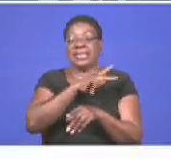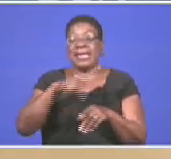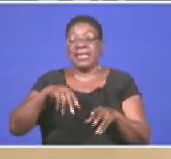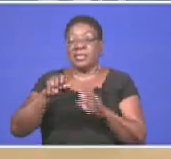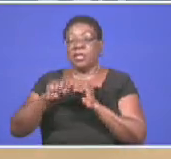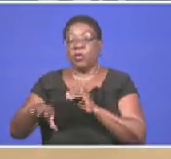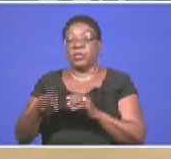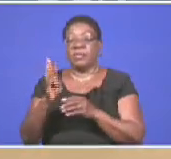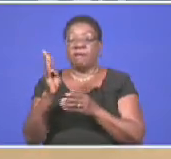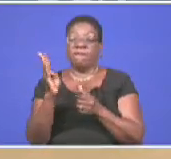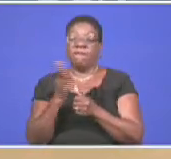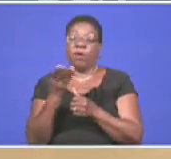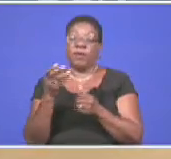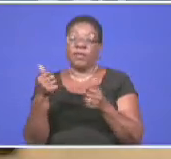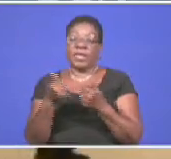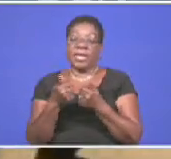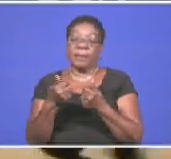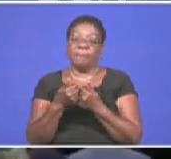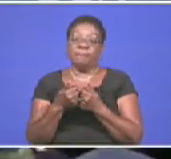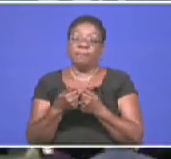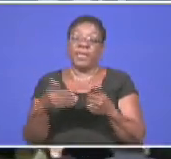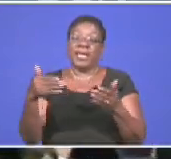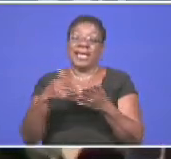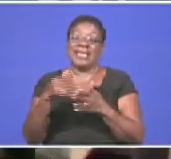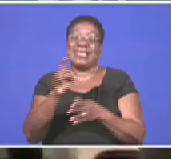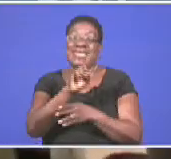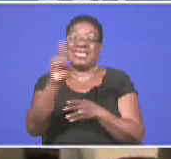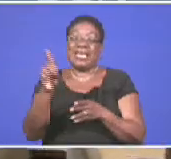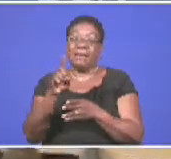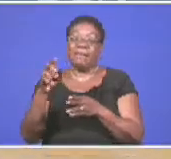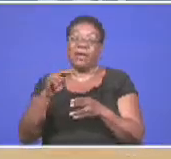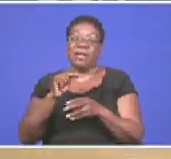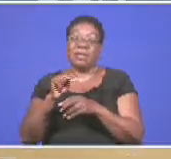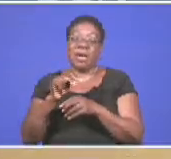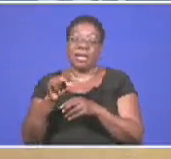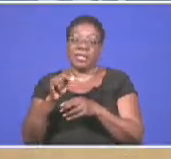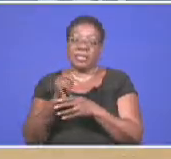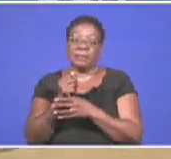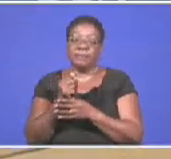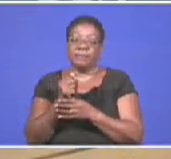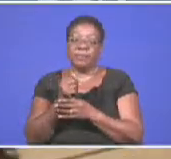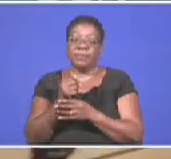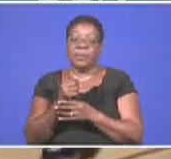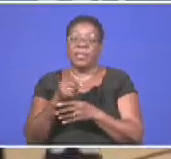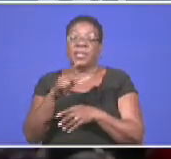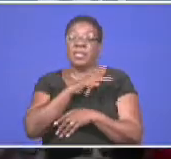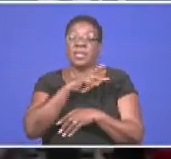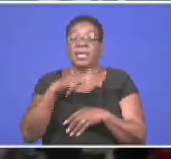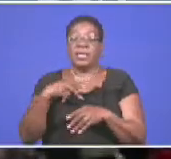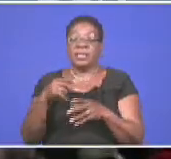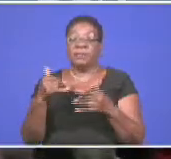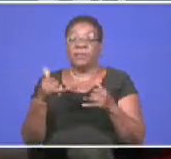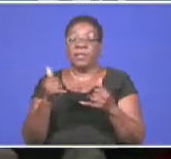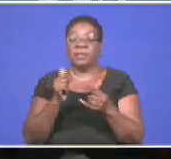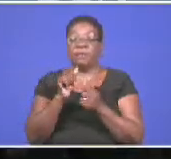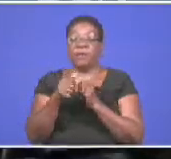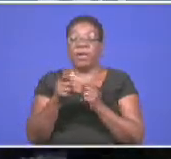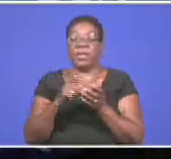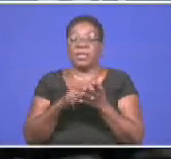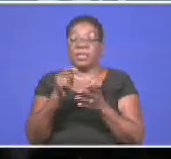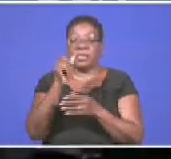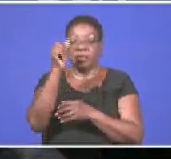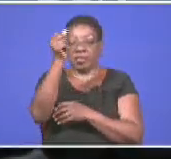going down 101-94 to the Denver Nuggets. Now, despite the loss, it was the best the Kings have played so far this